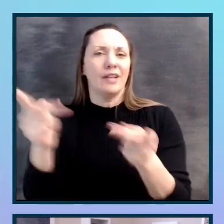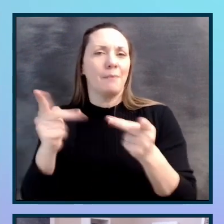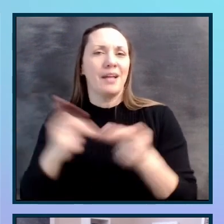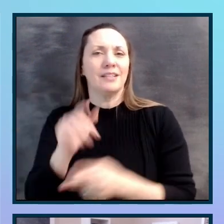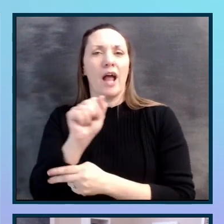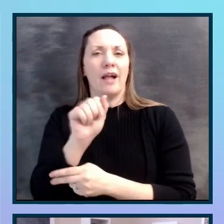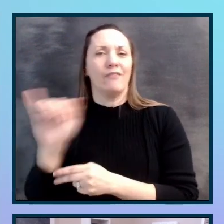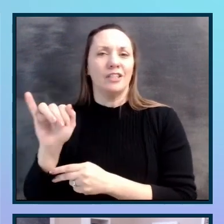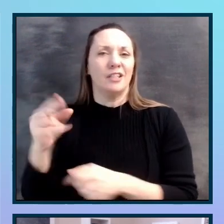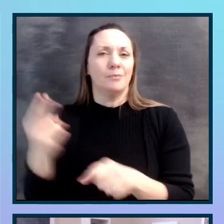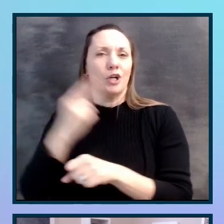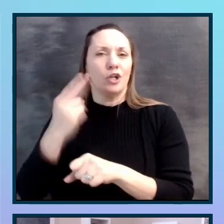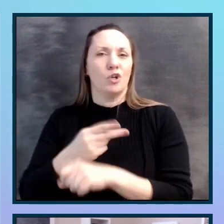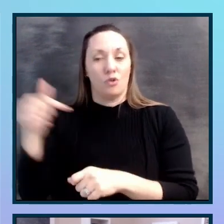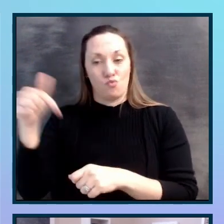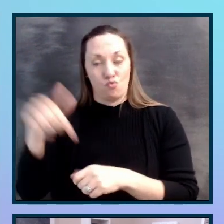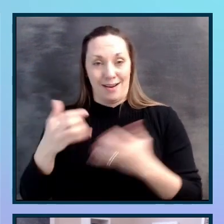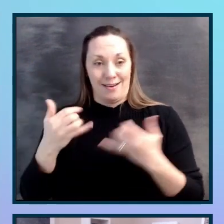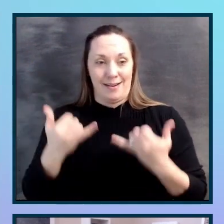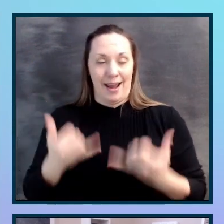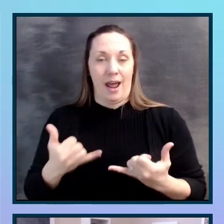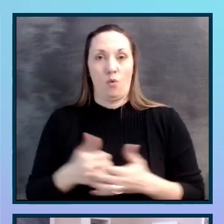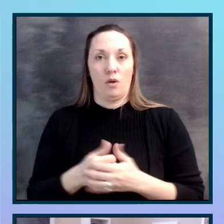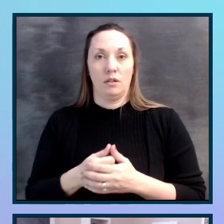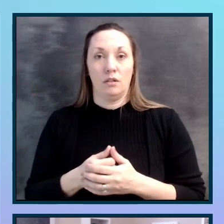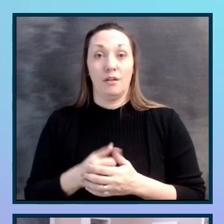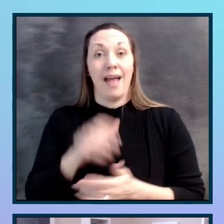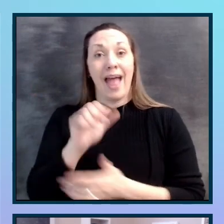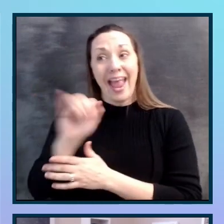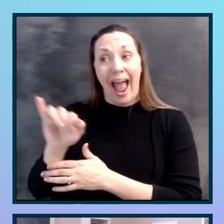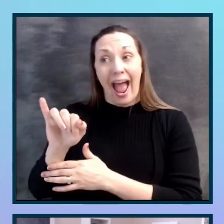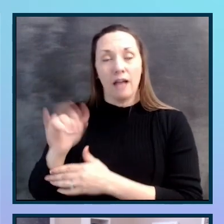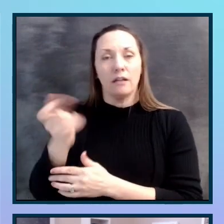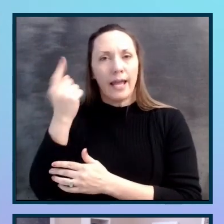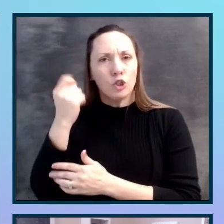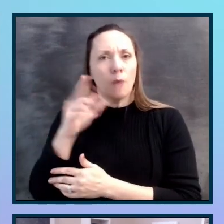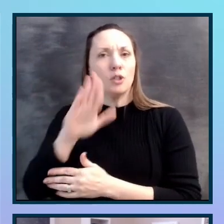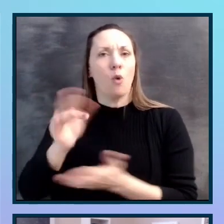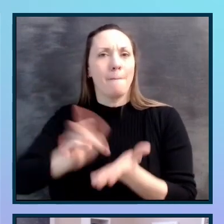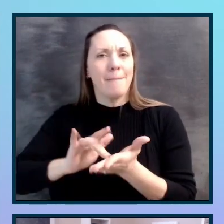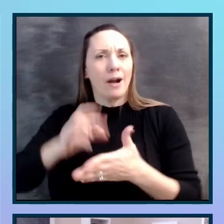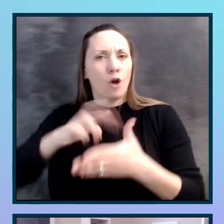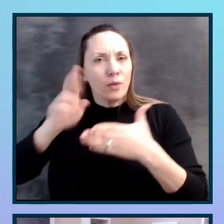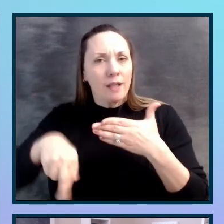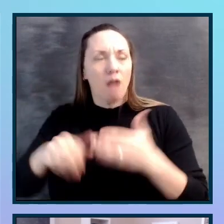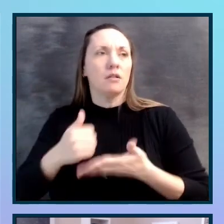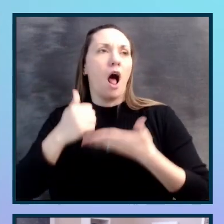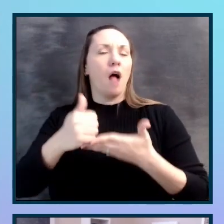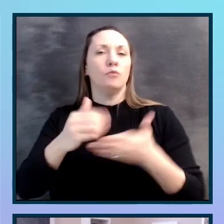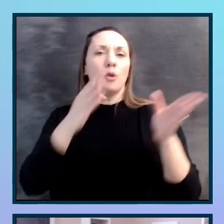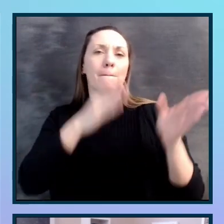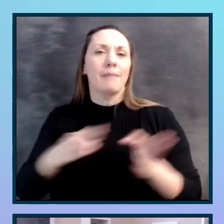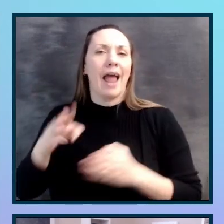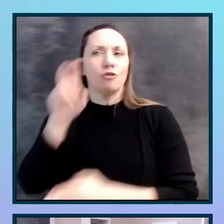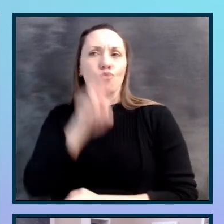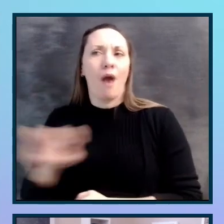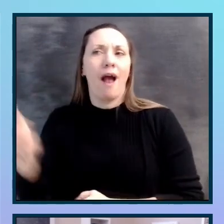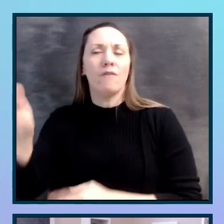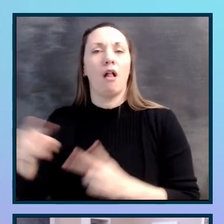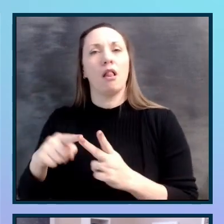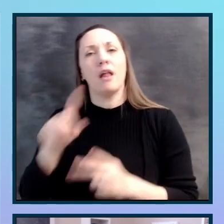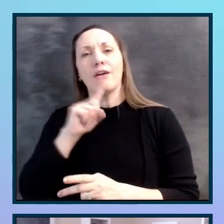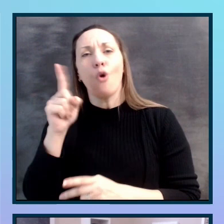is being used right here, right now. AI interprets your medical results. It helps you plan your travel. It orders your